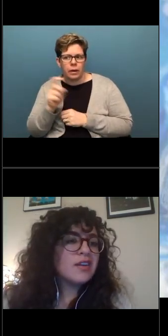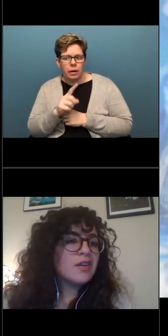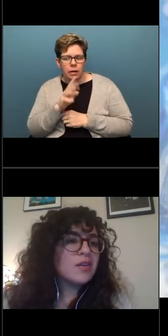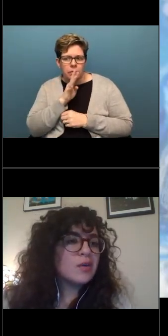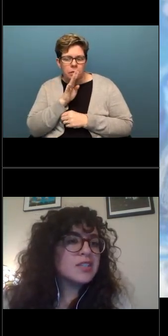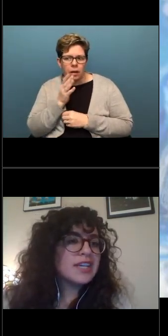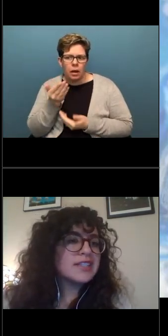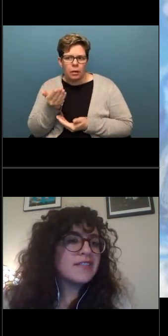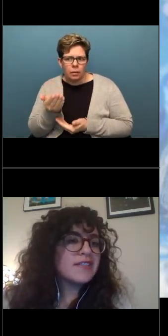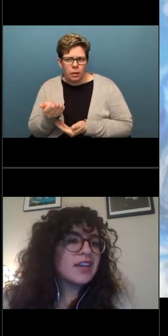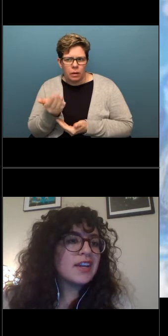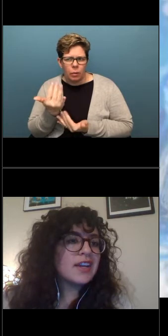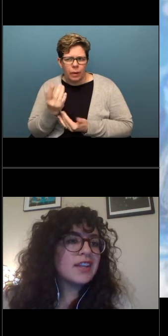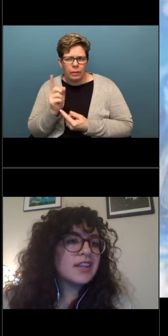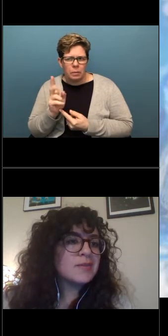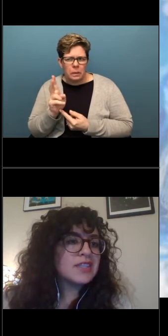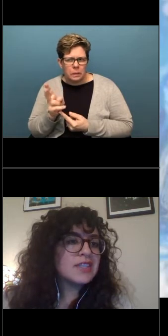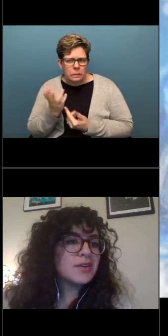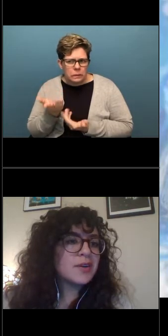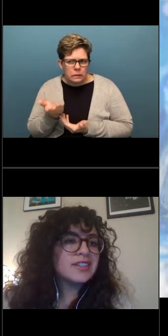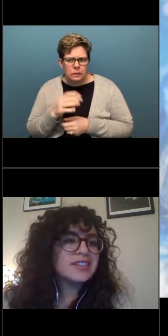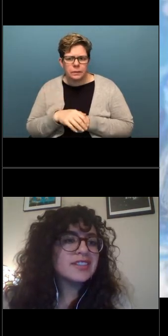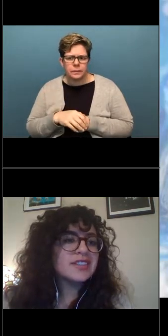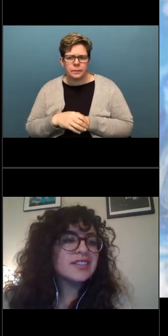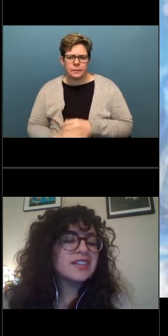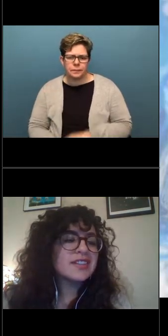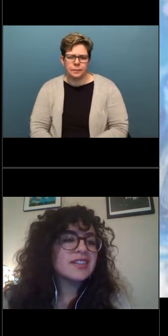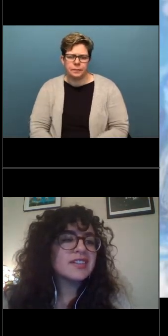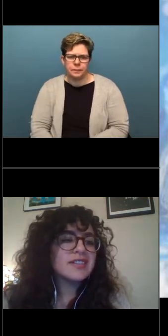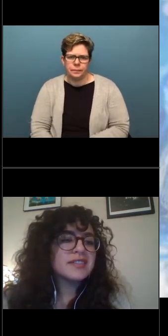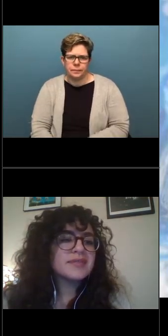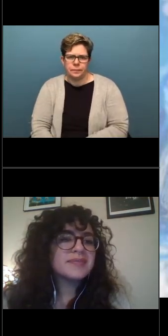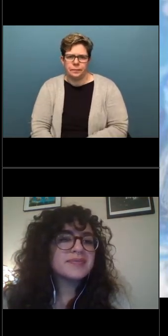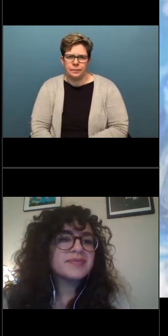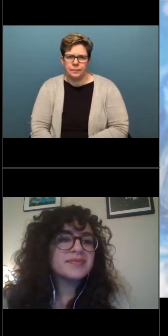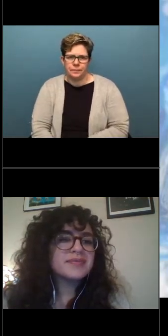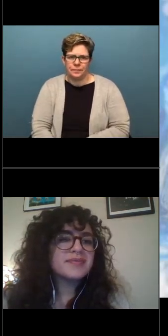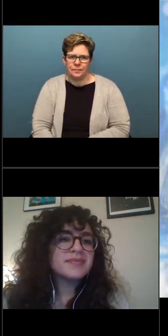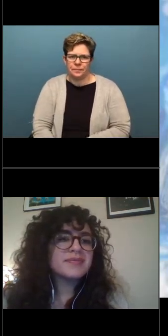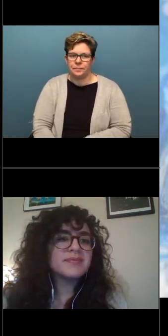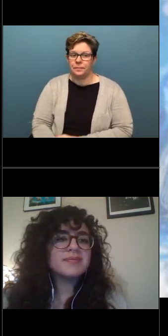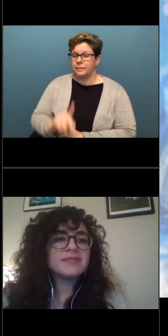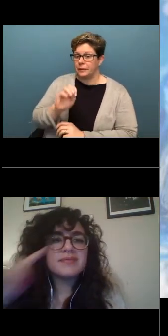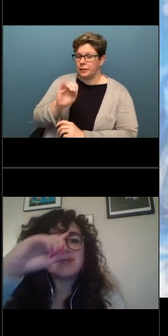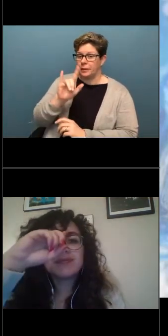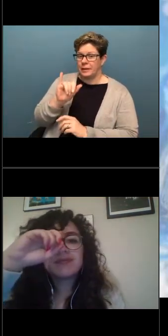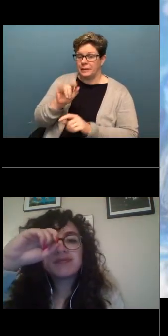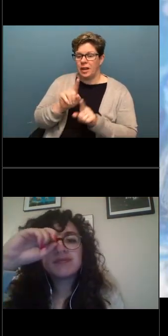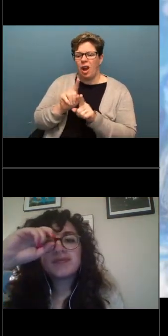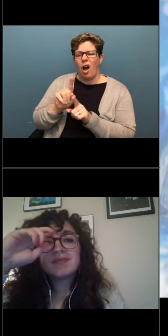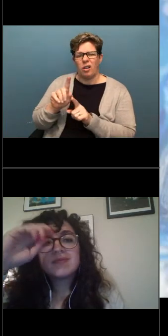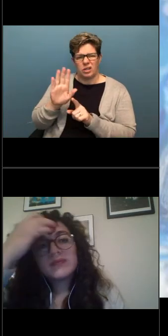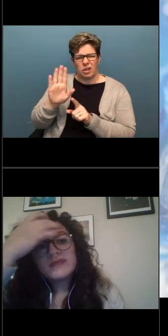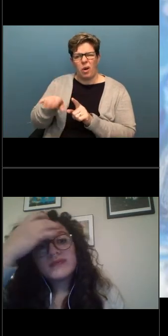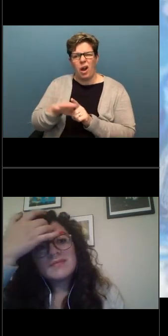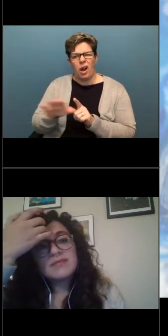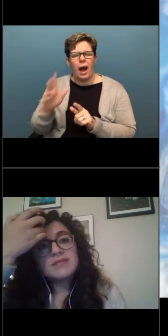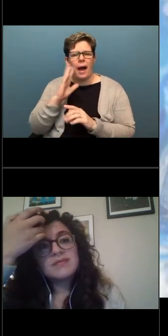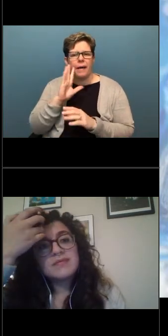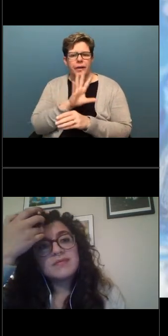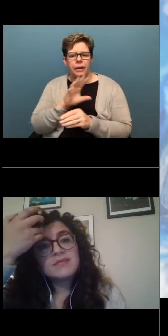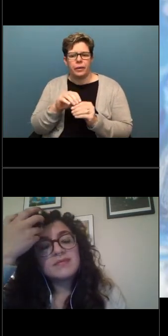and hold tight, see if anything comes through. Sure, that sounds great. And I've also included my email, my personal email in